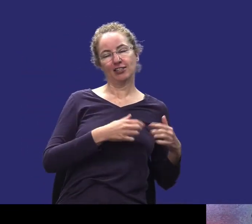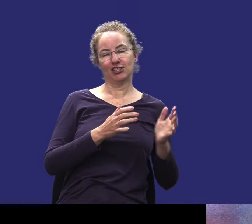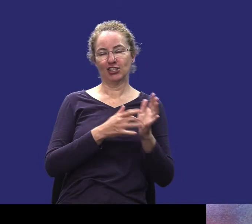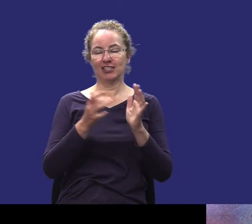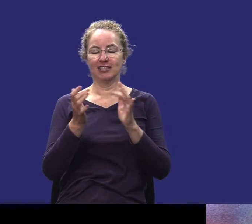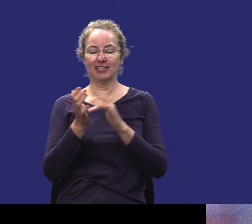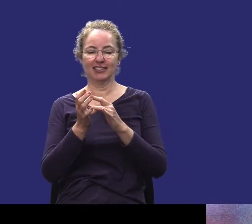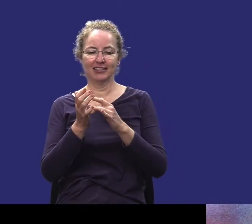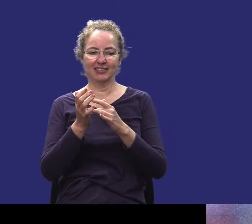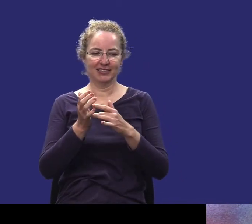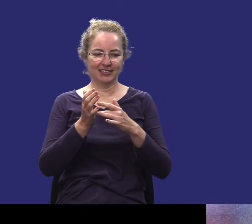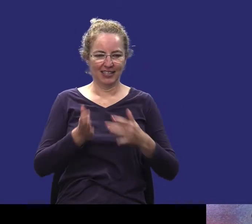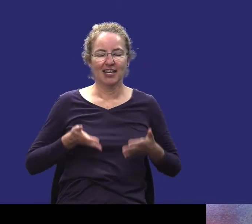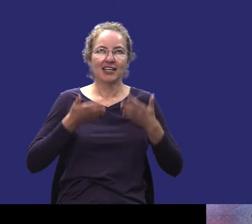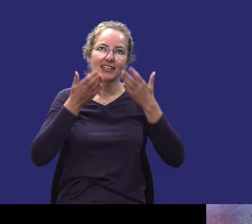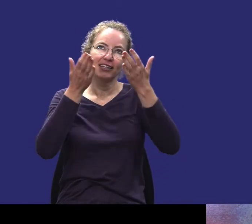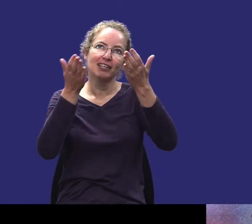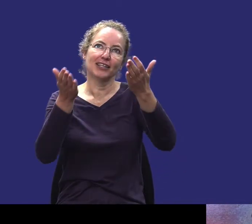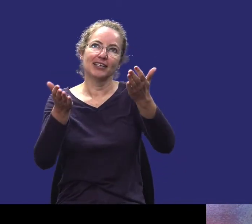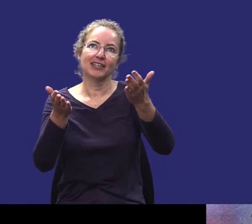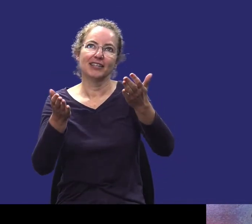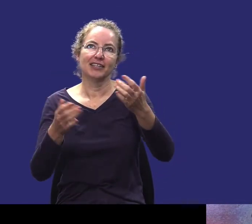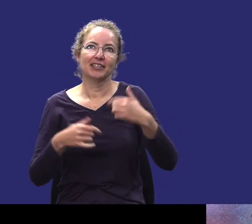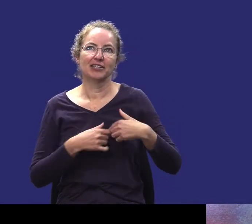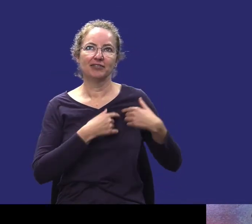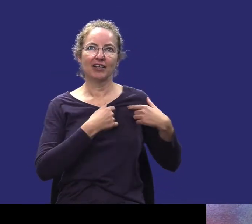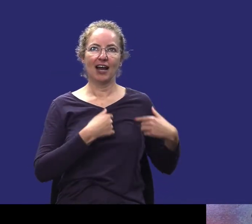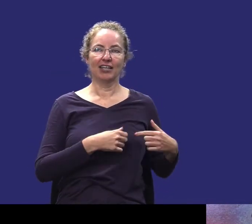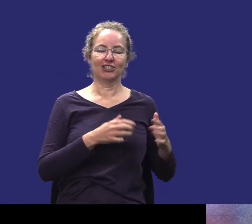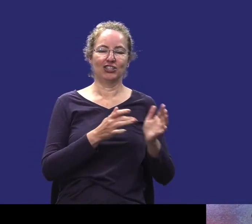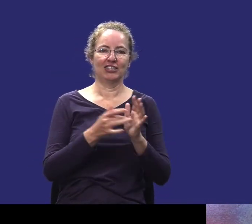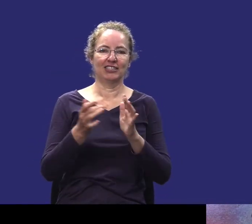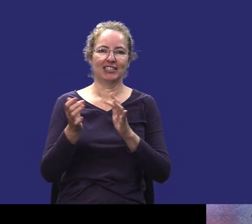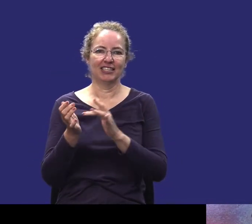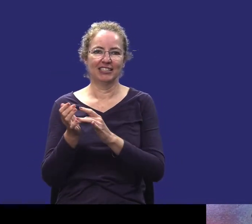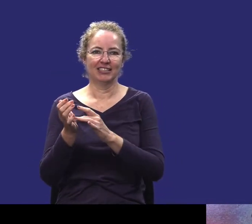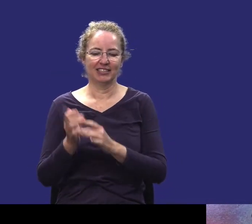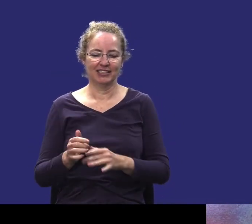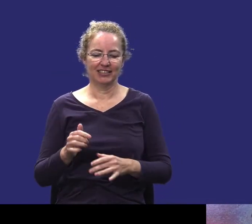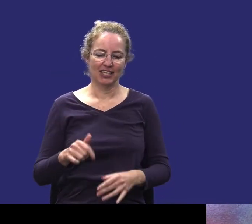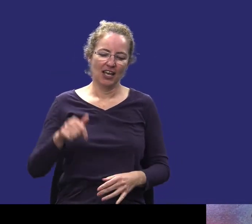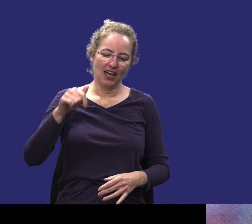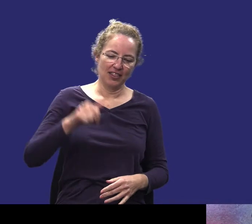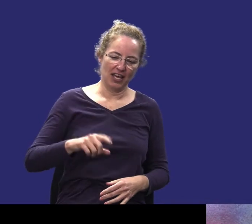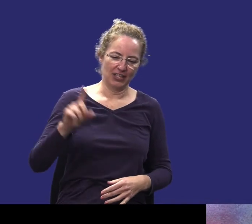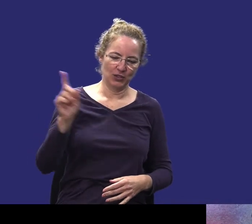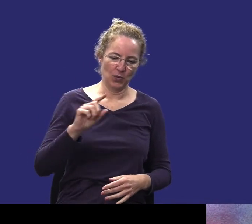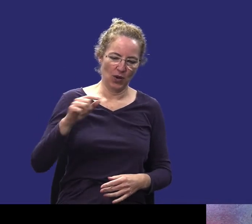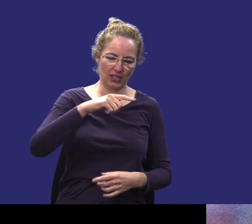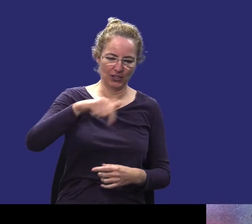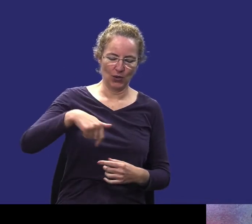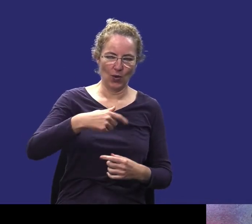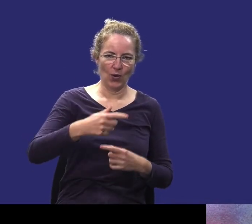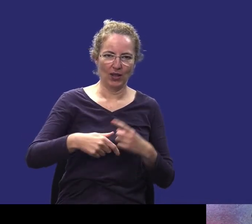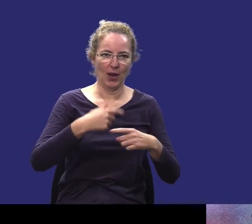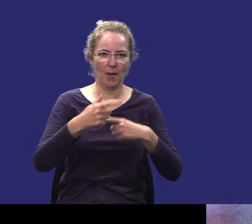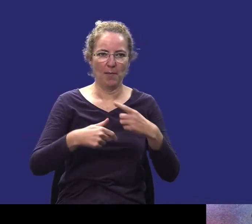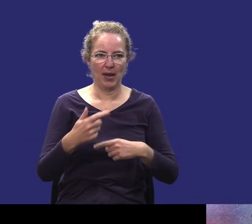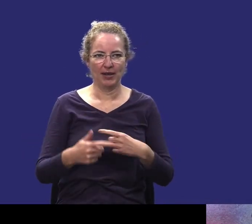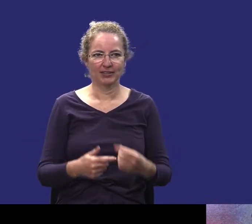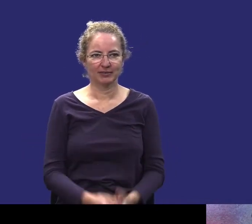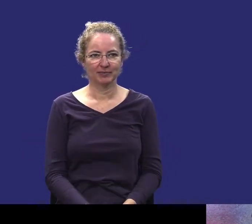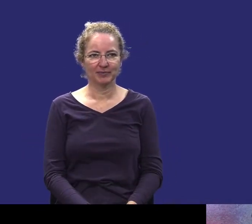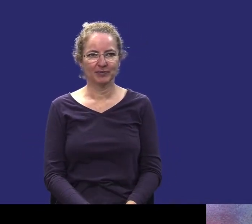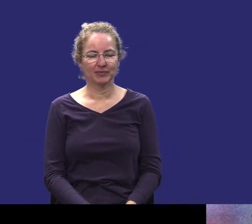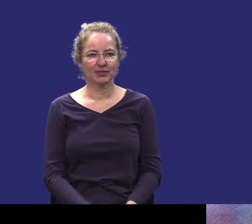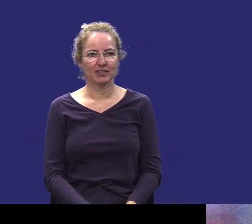your heart to Jesus, give your heart to Jesus, and that's what it's all